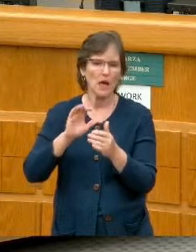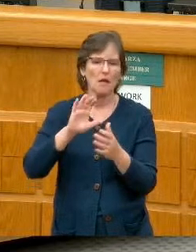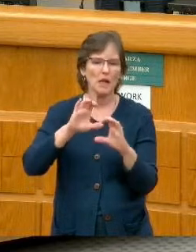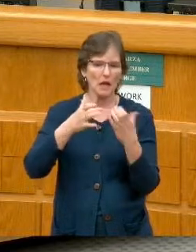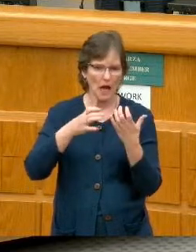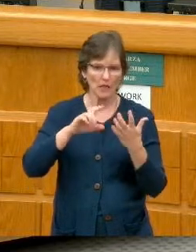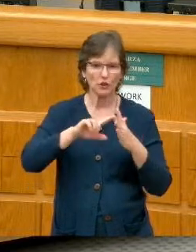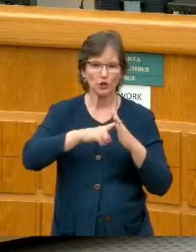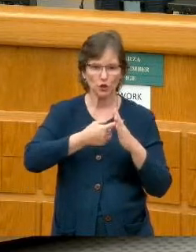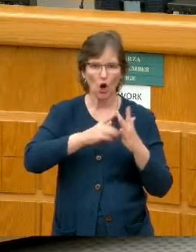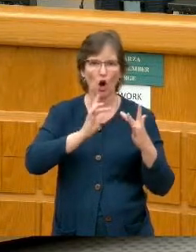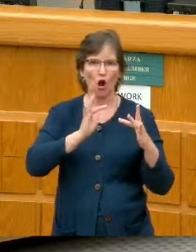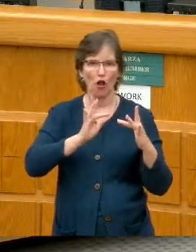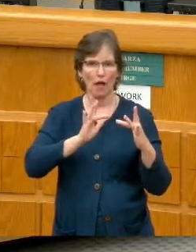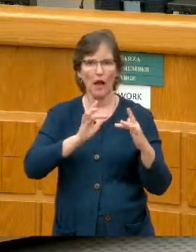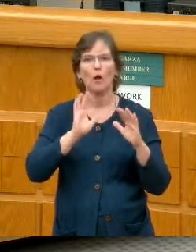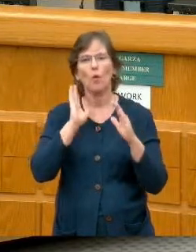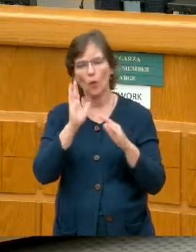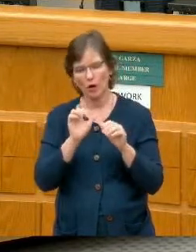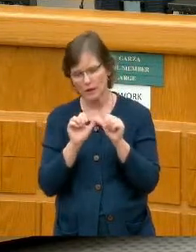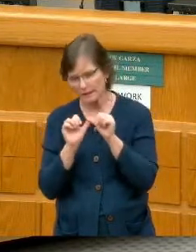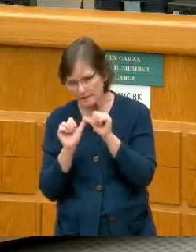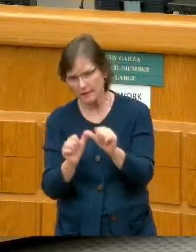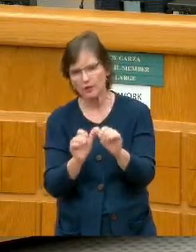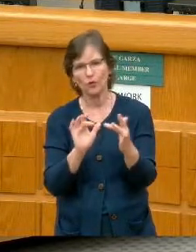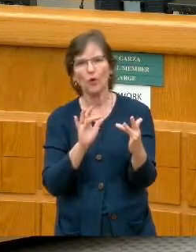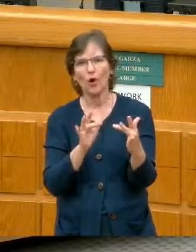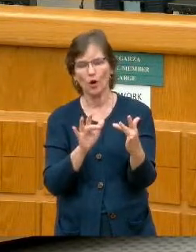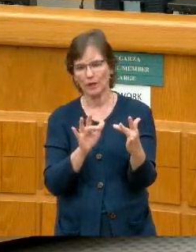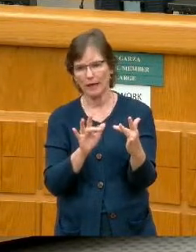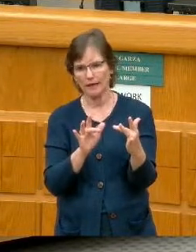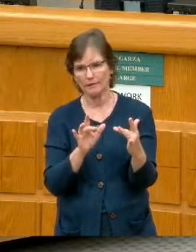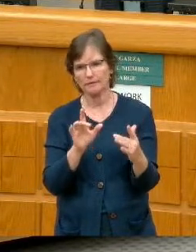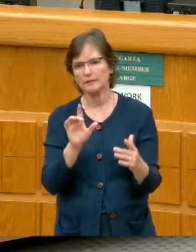finished remotely at Del Mar or at TAMU-CC.